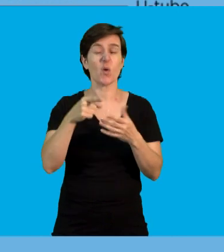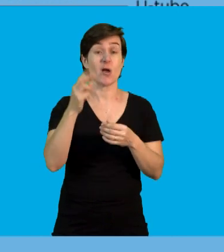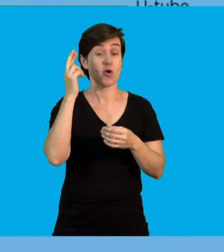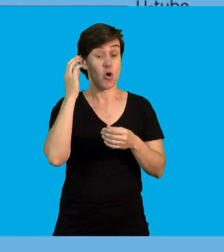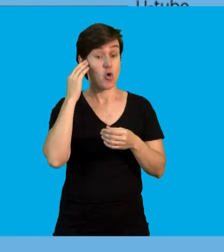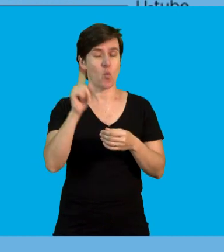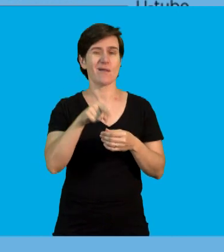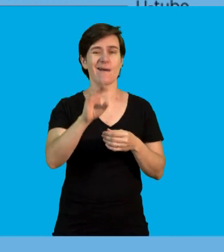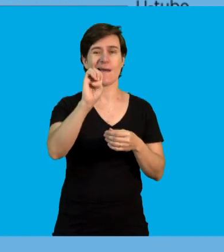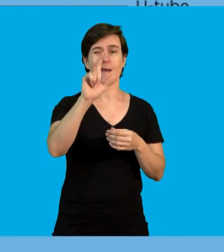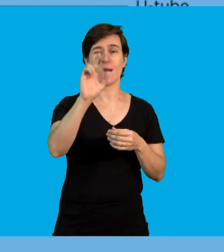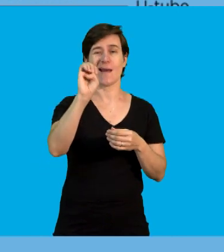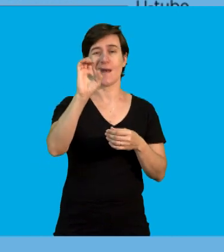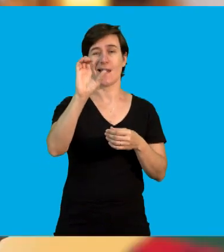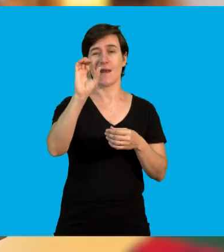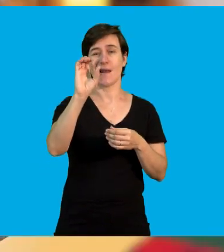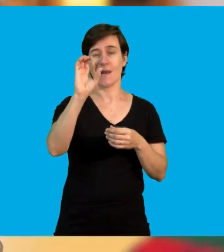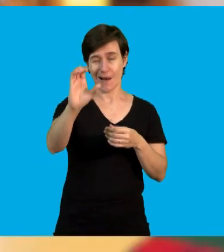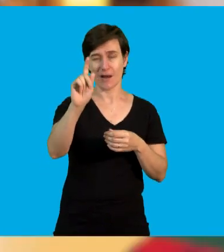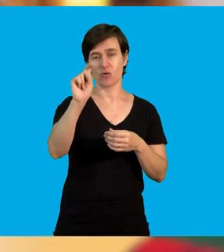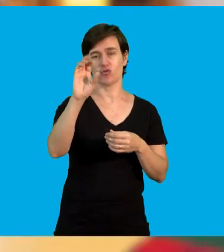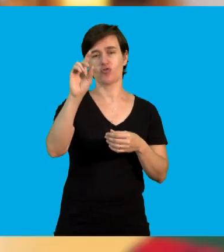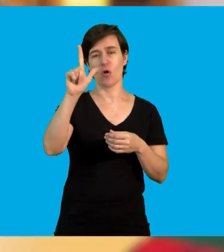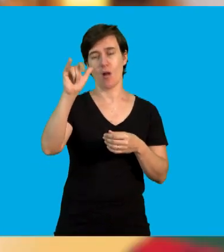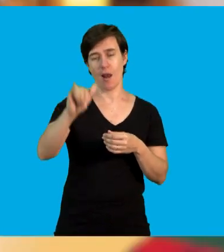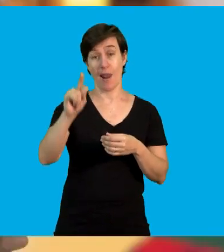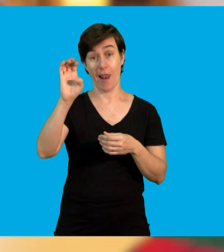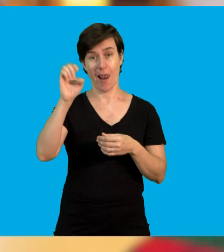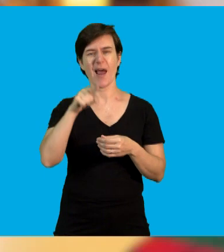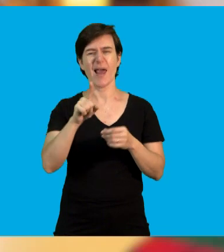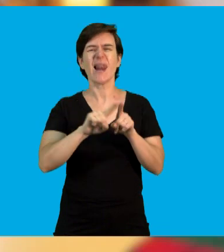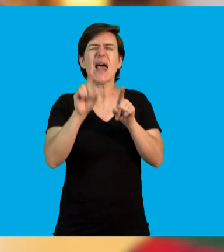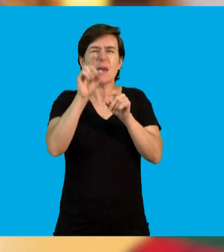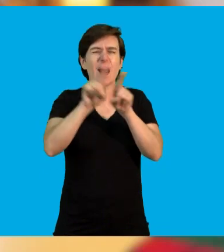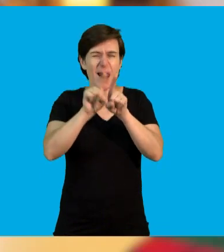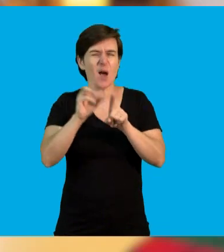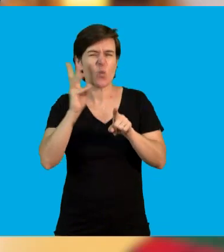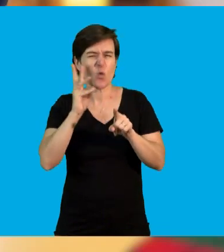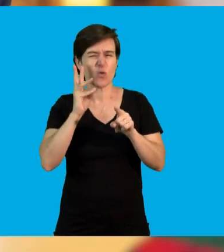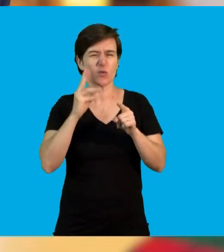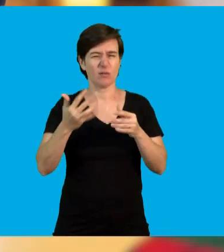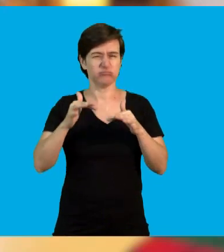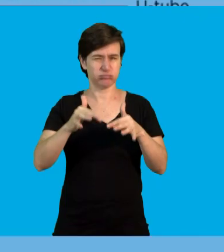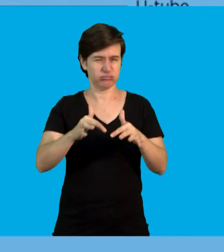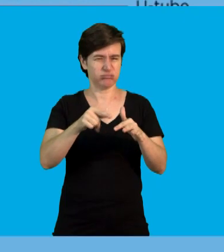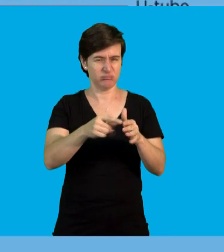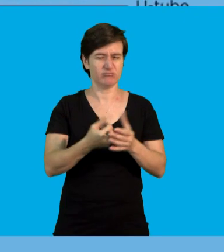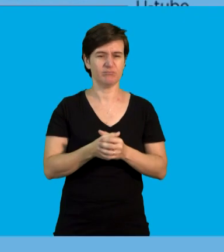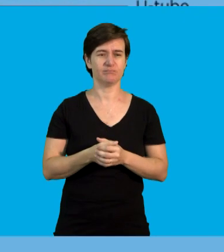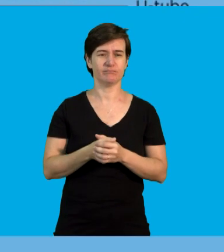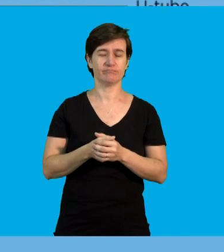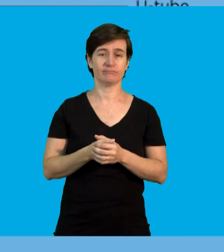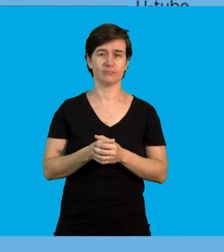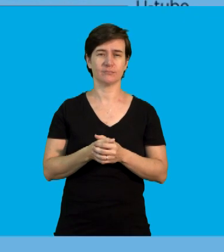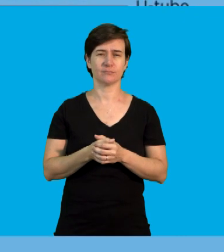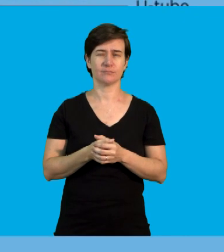electrolyte. So by definition, an electrolyte is a solution that is used to conduct electricity. So as we can see on this picture that we have